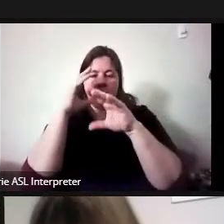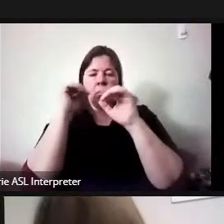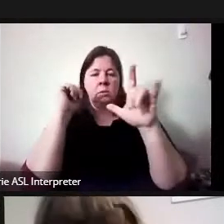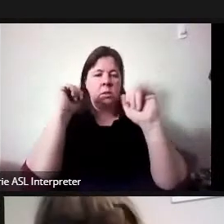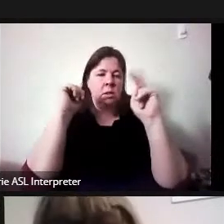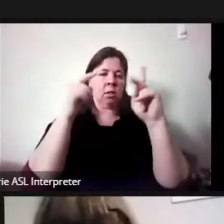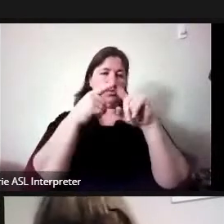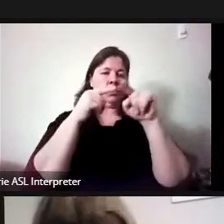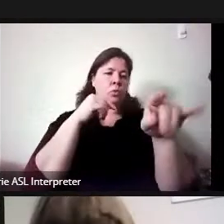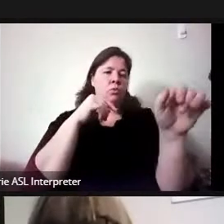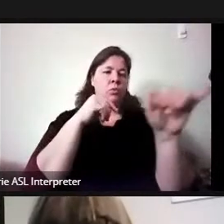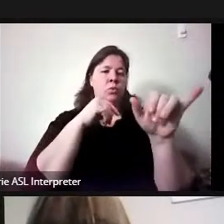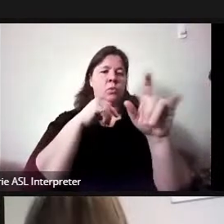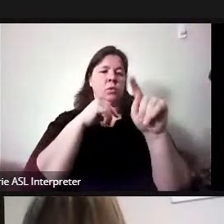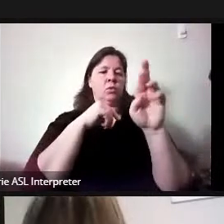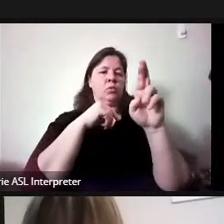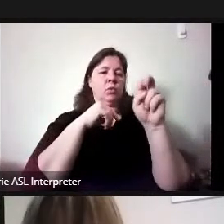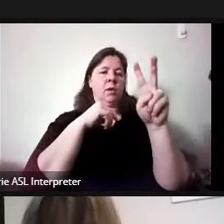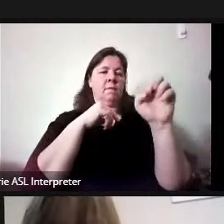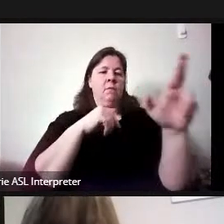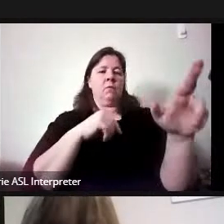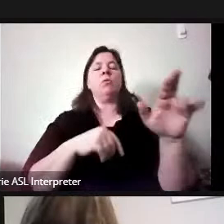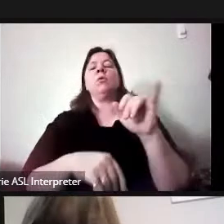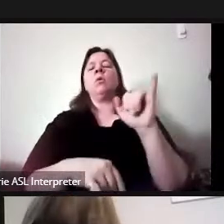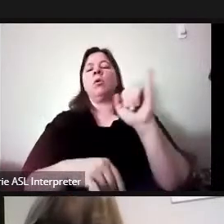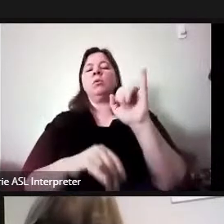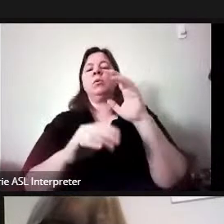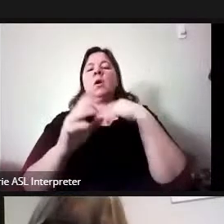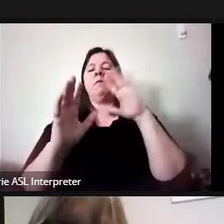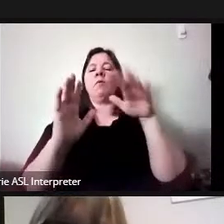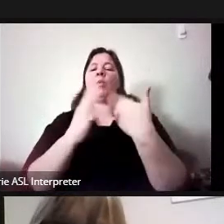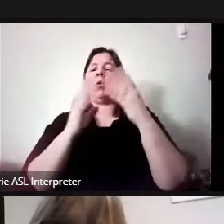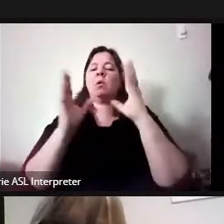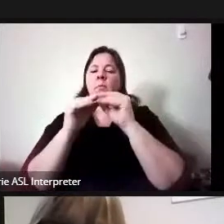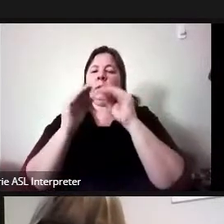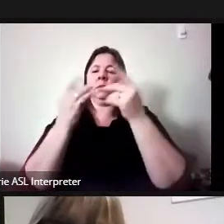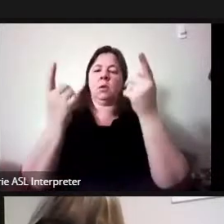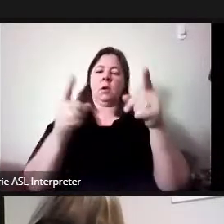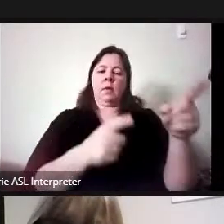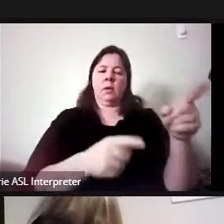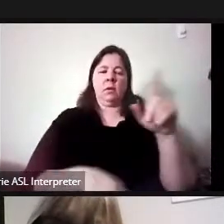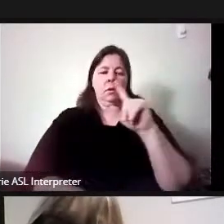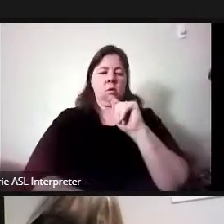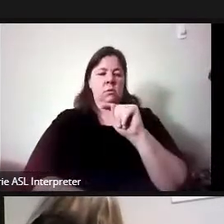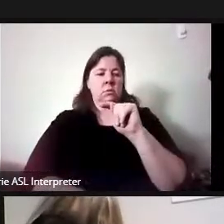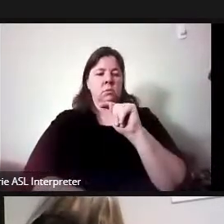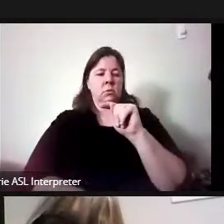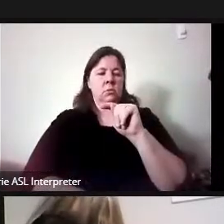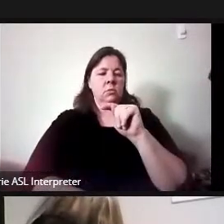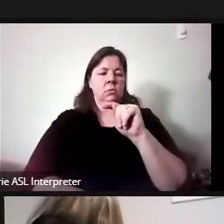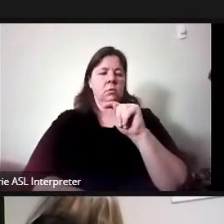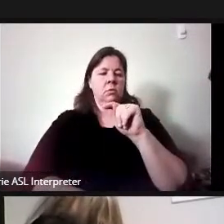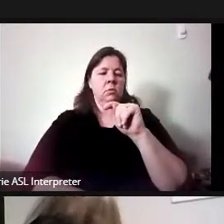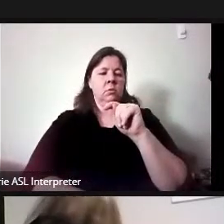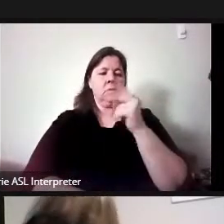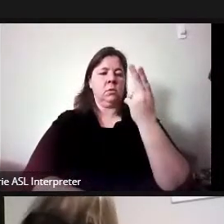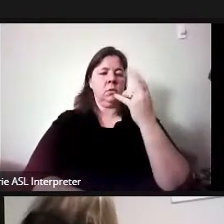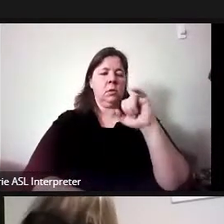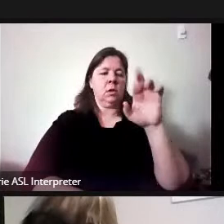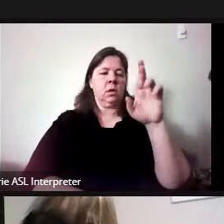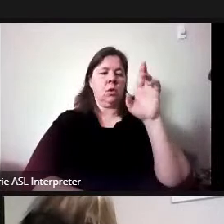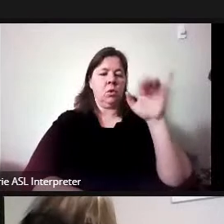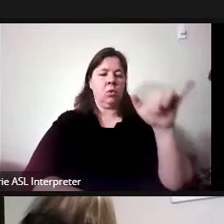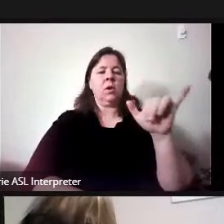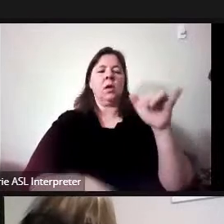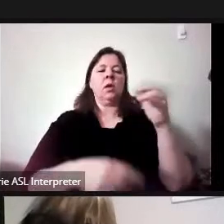Terry, so that we can get a proper schedule of all meetings happening. Terry's done a great job of putting the webinars that he is